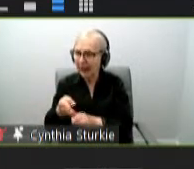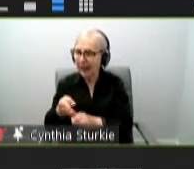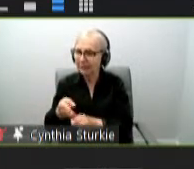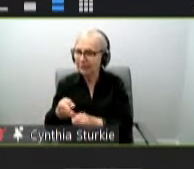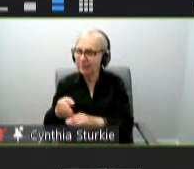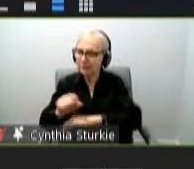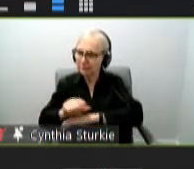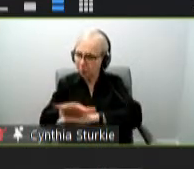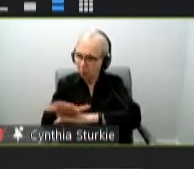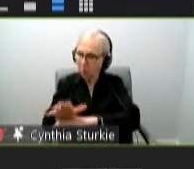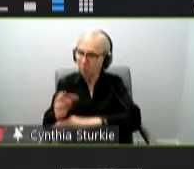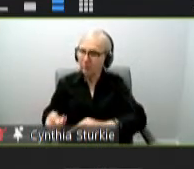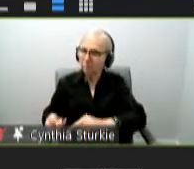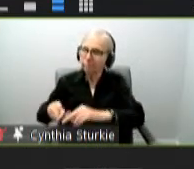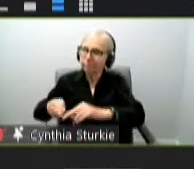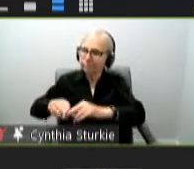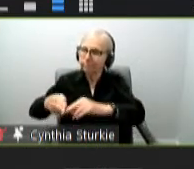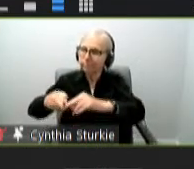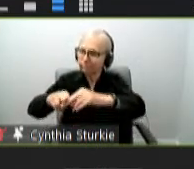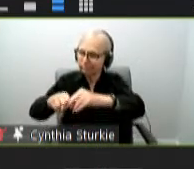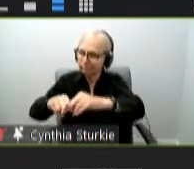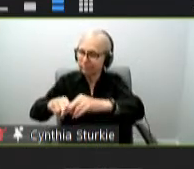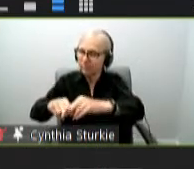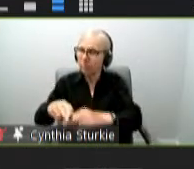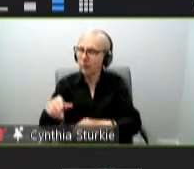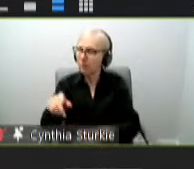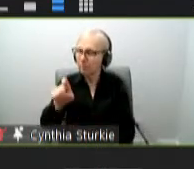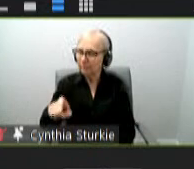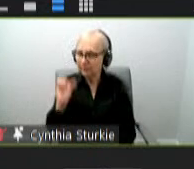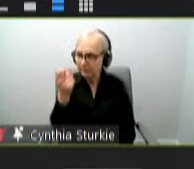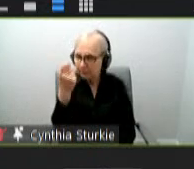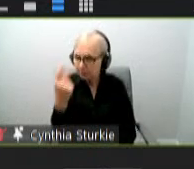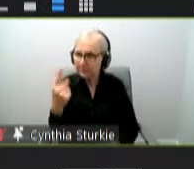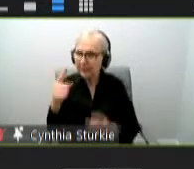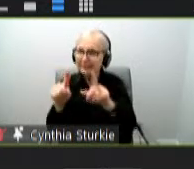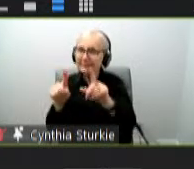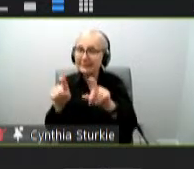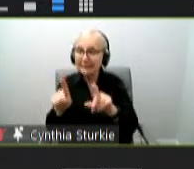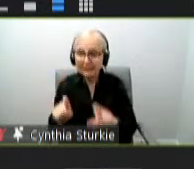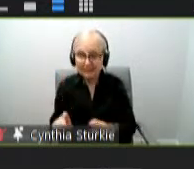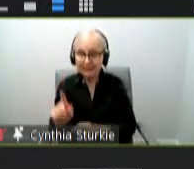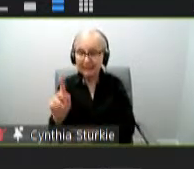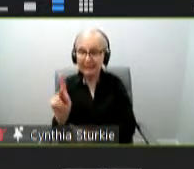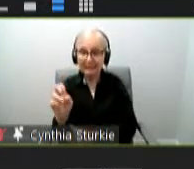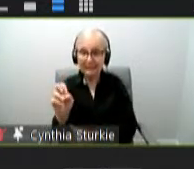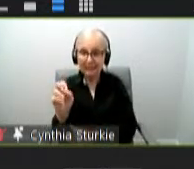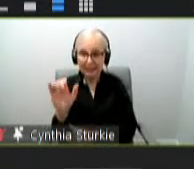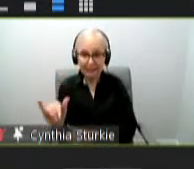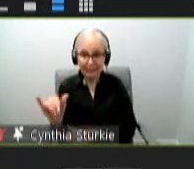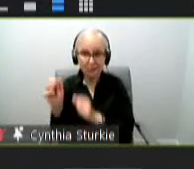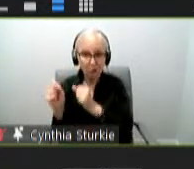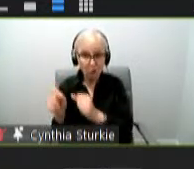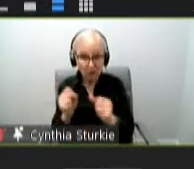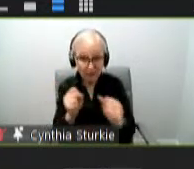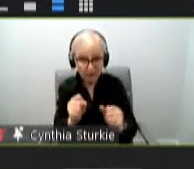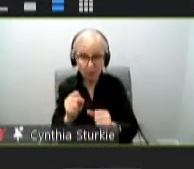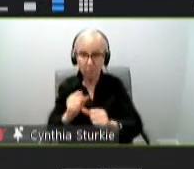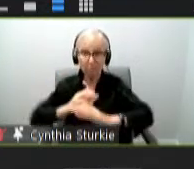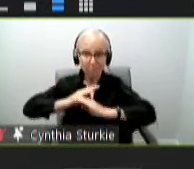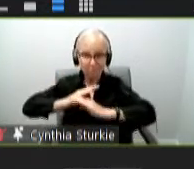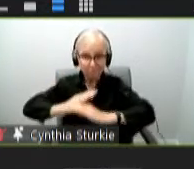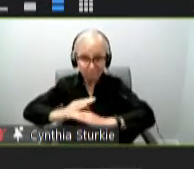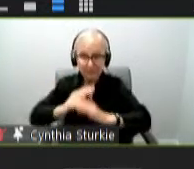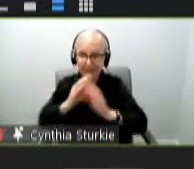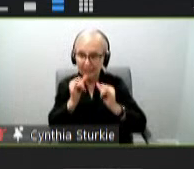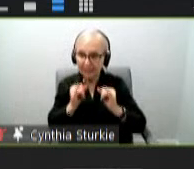still important for Coloradans to understand that testing is a key strategy to keep individuals and